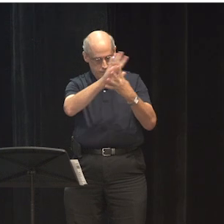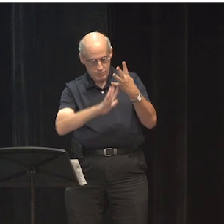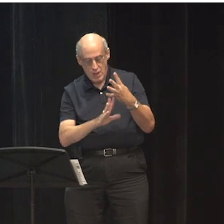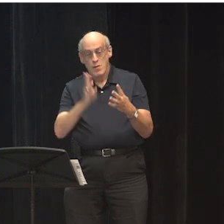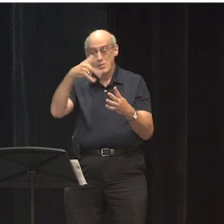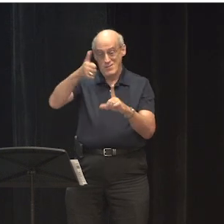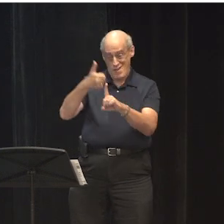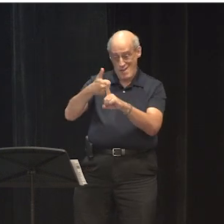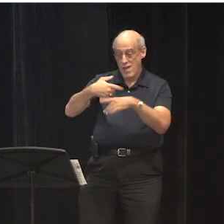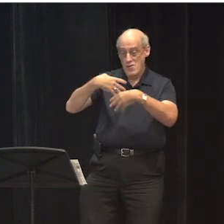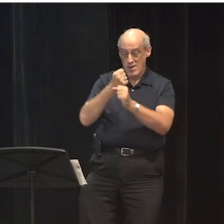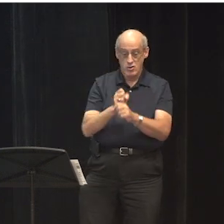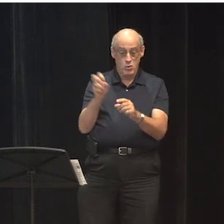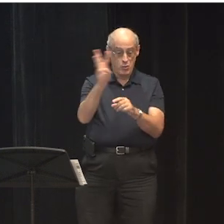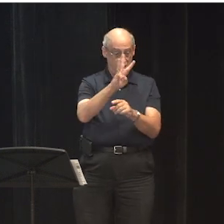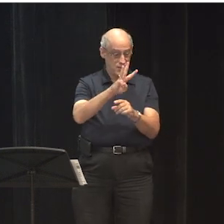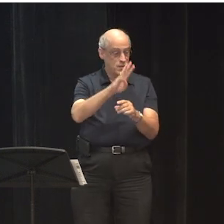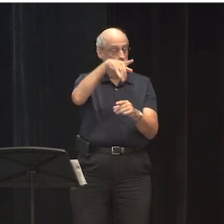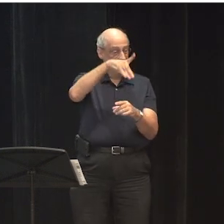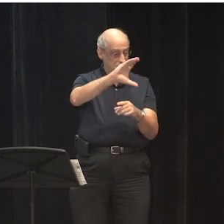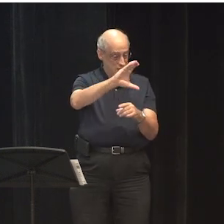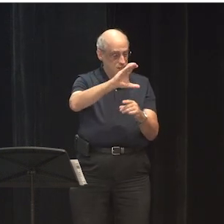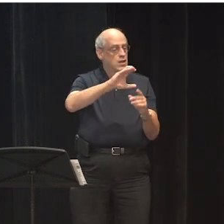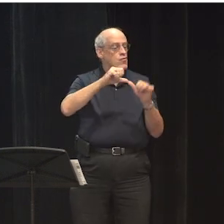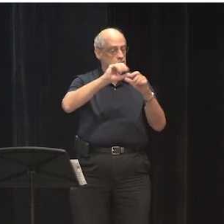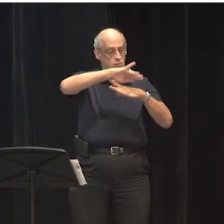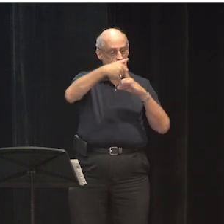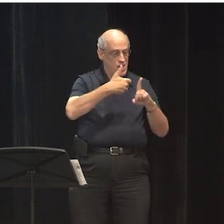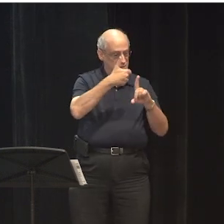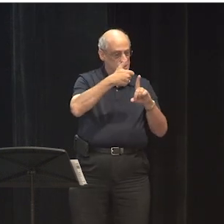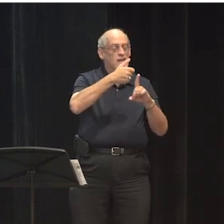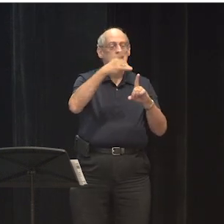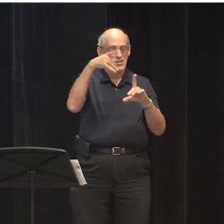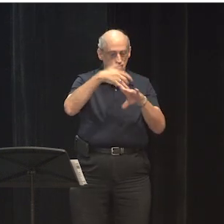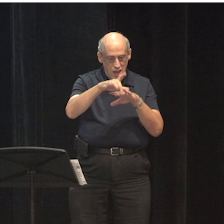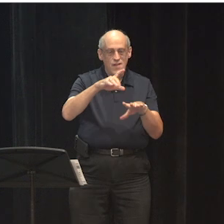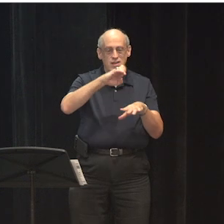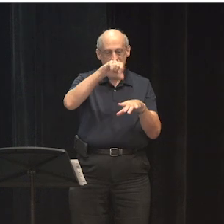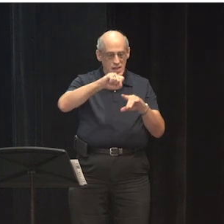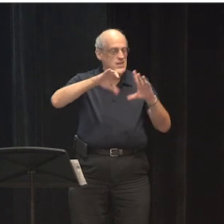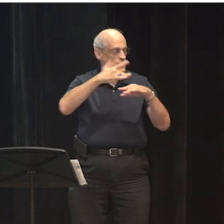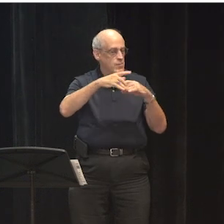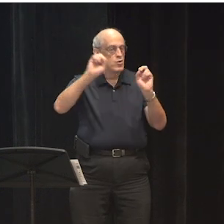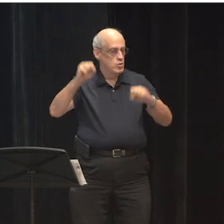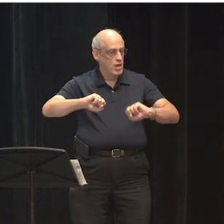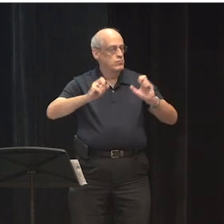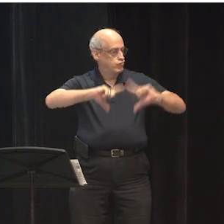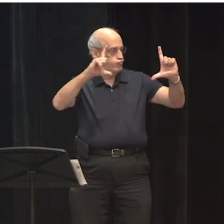BPCA has made the Northwest Battery Park City Resiliency Project, DEIS, available for public review and